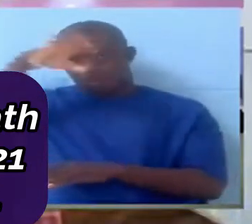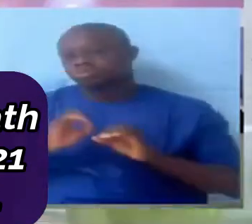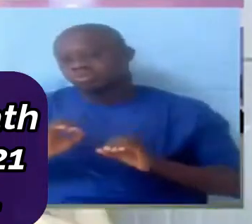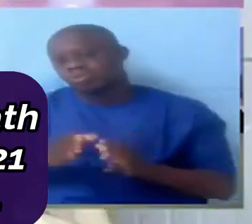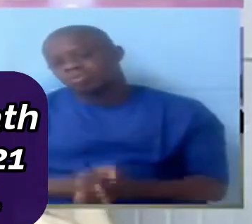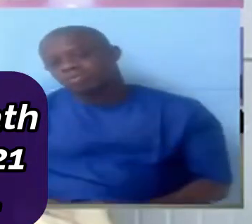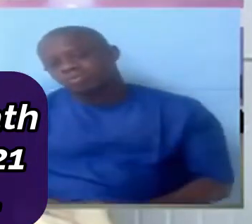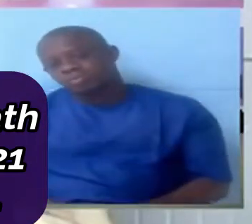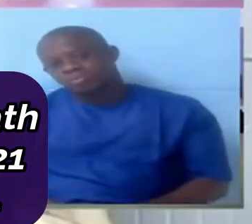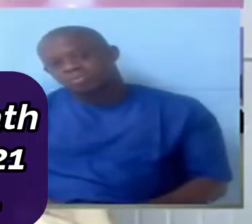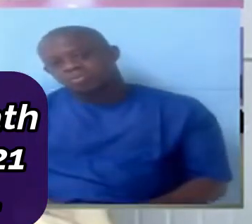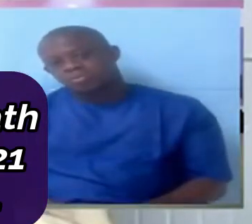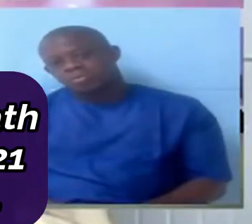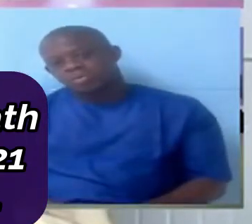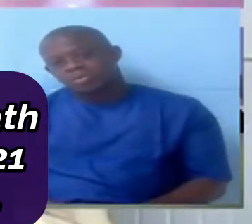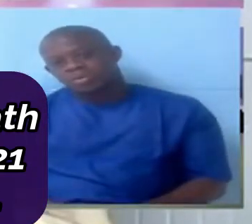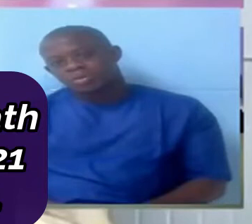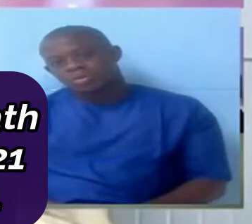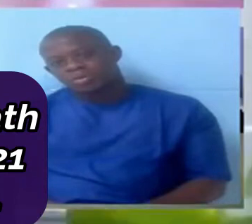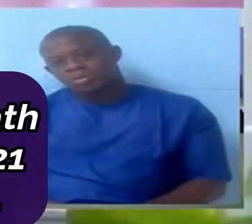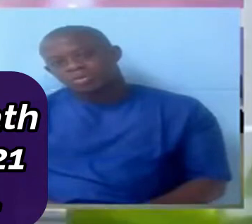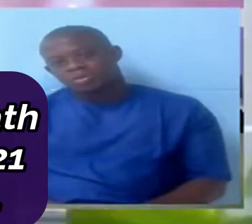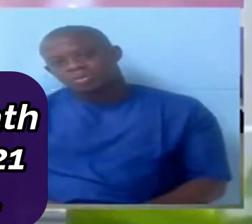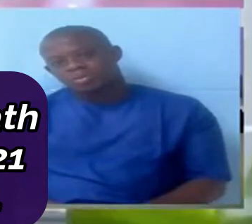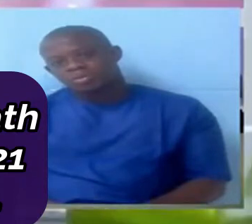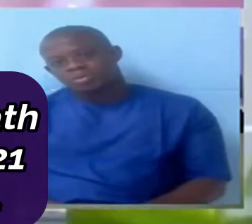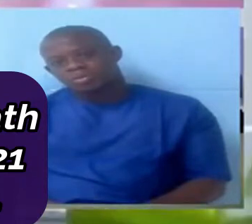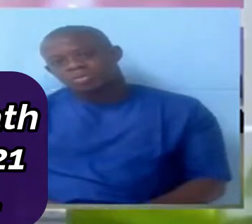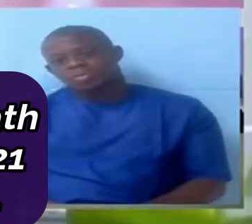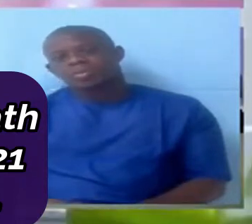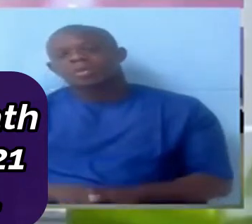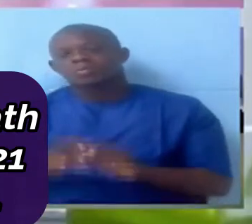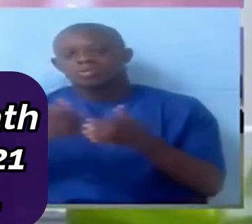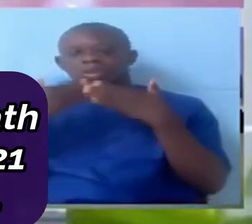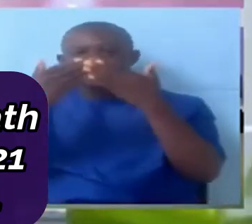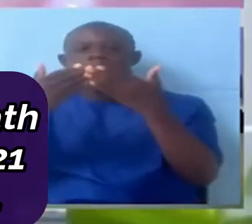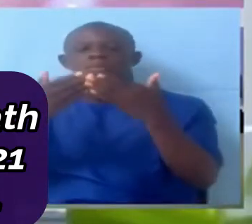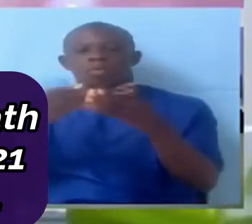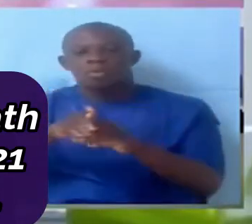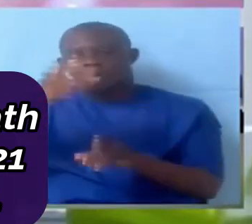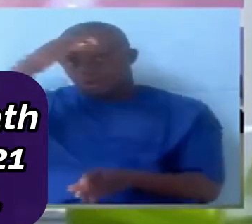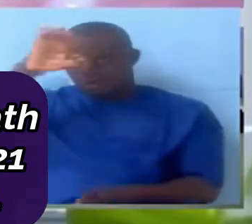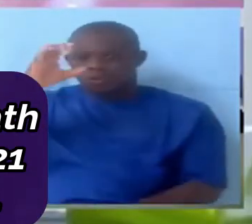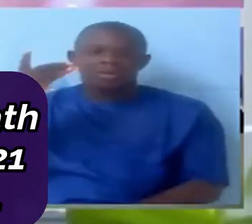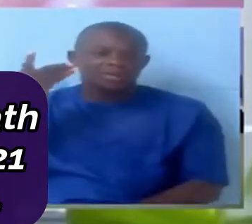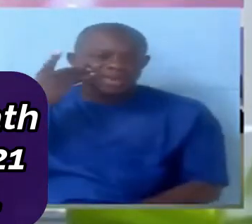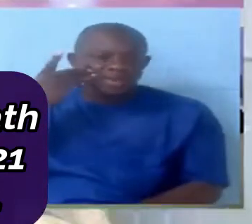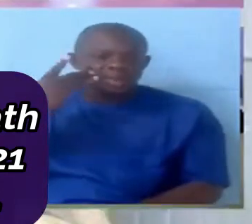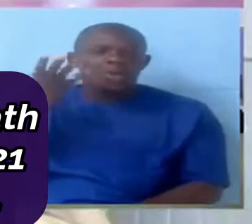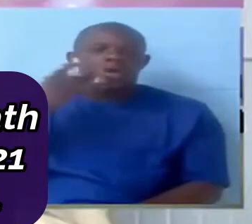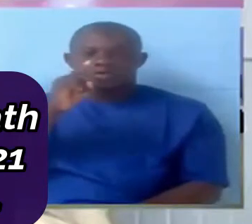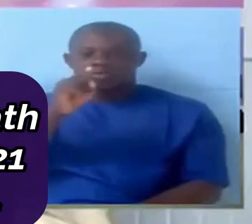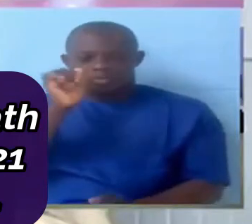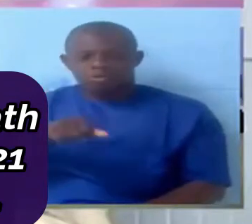material. Would you give the commission a date when you will report back about these diaries? mën nga